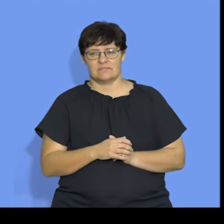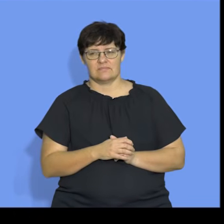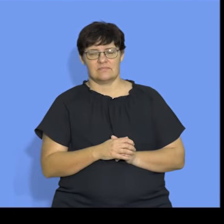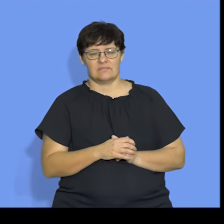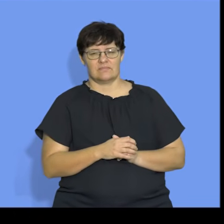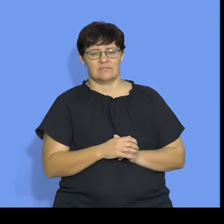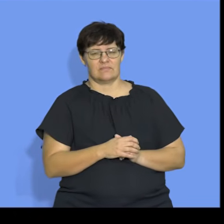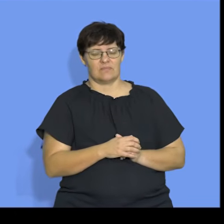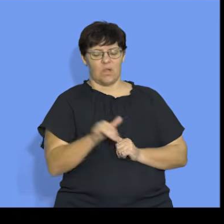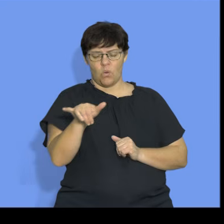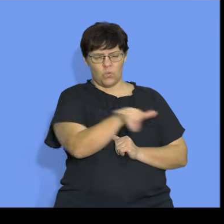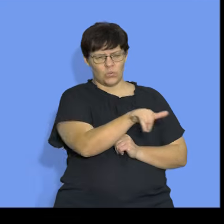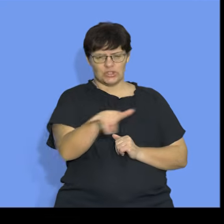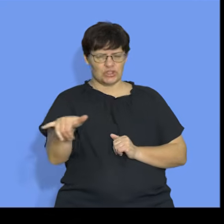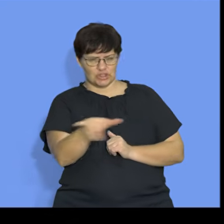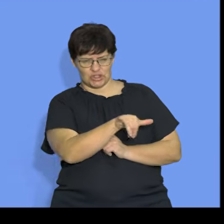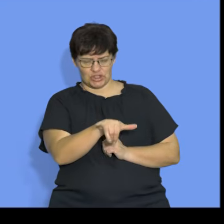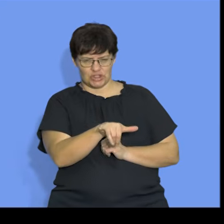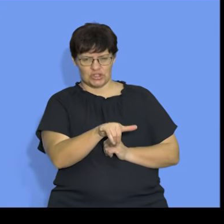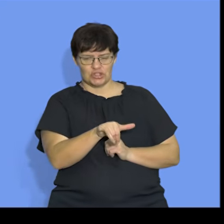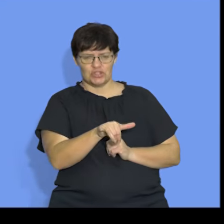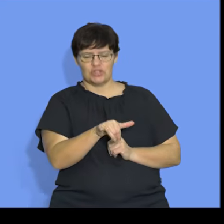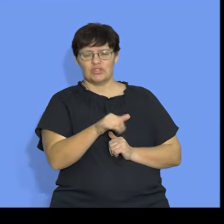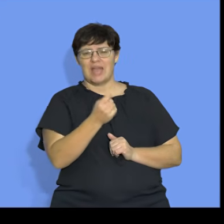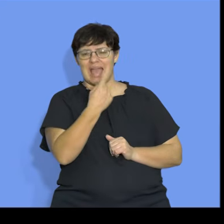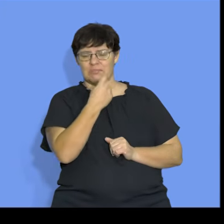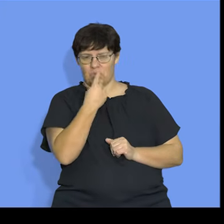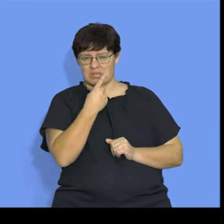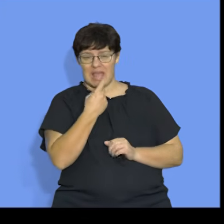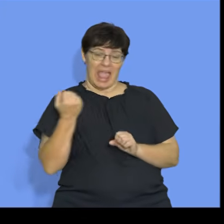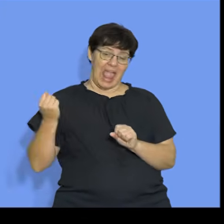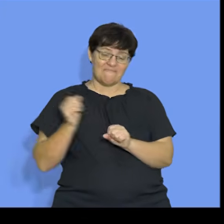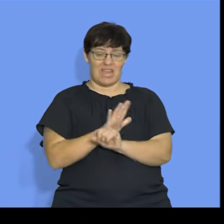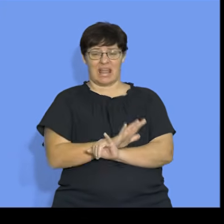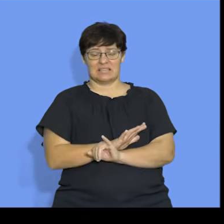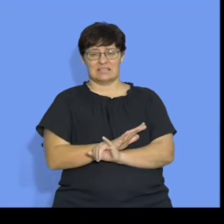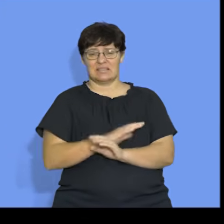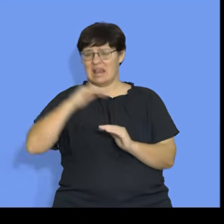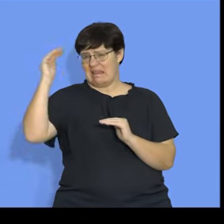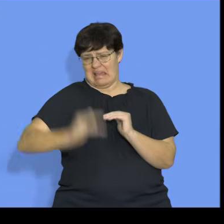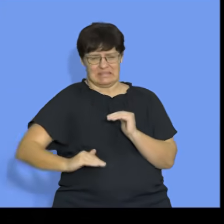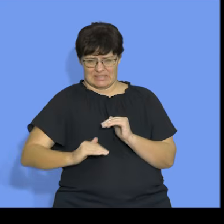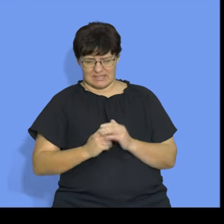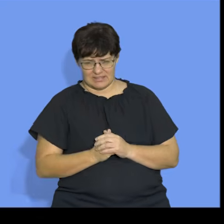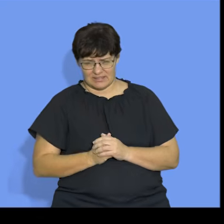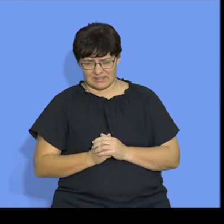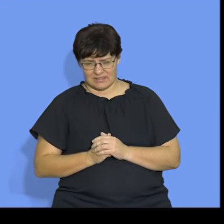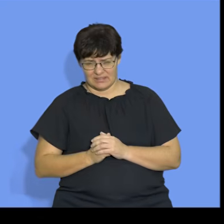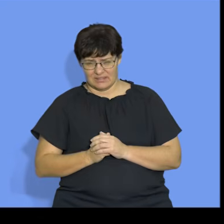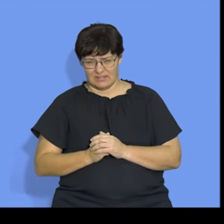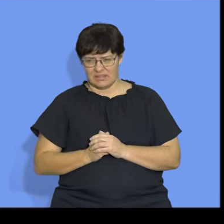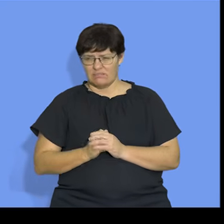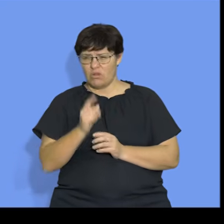Which antibiotic was the least effective? Now, what are you looking for? You are looking for